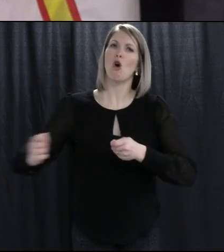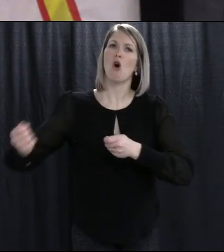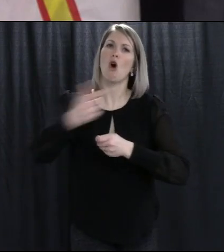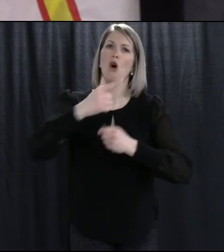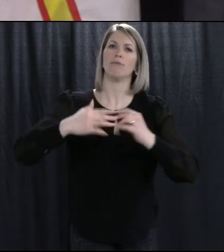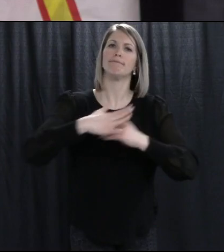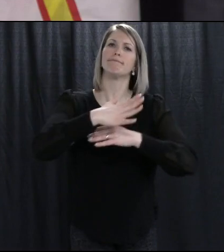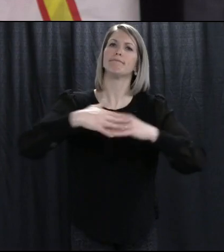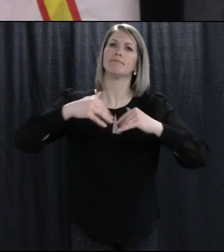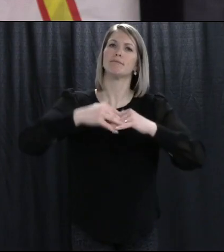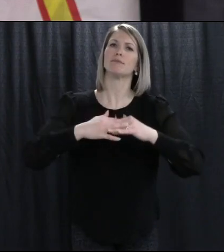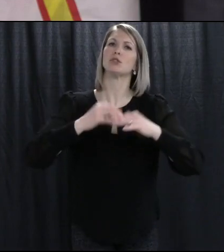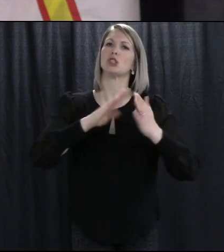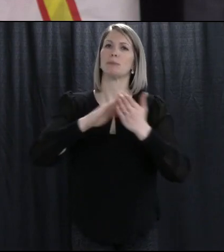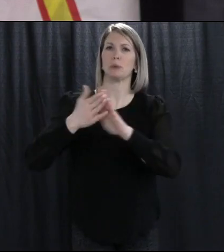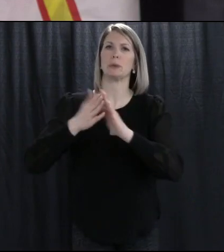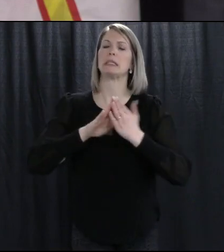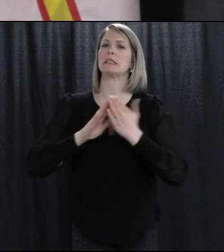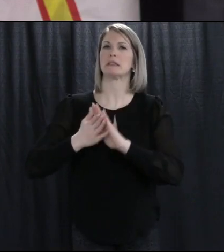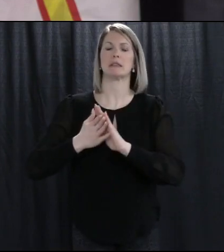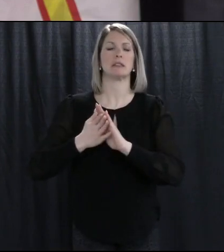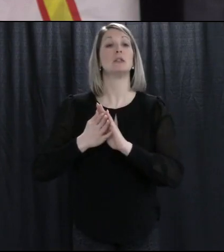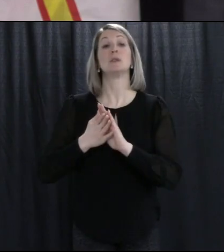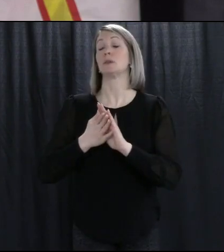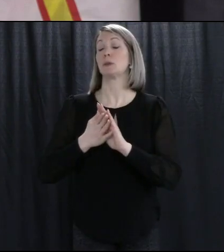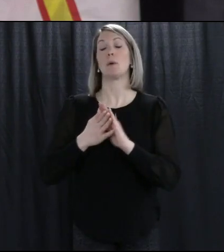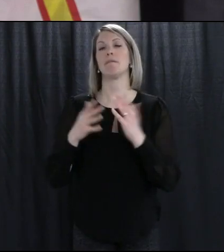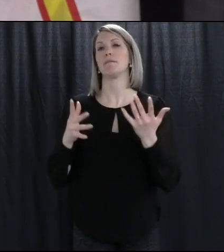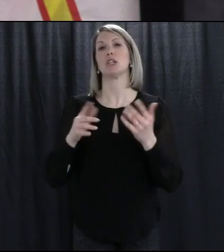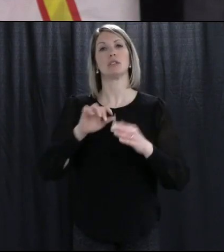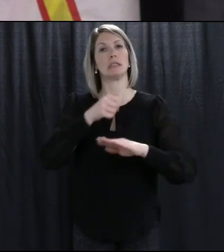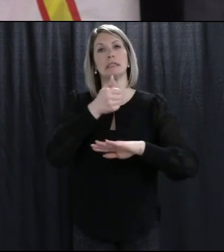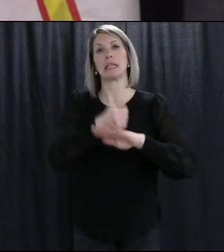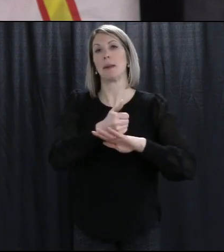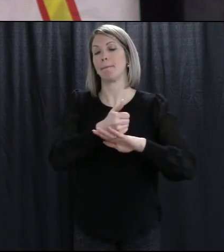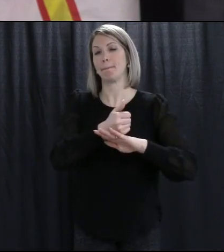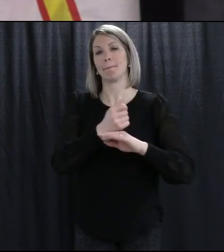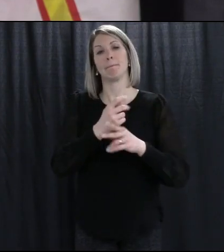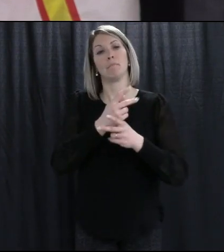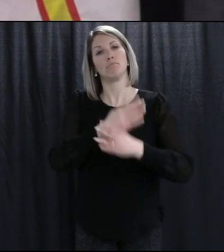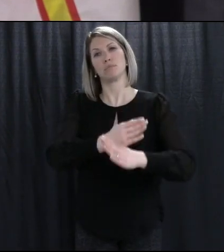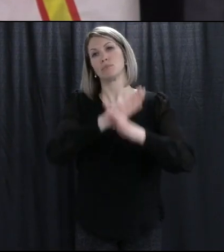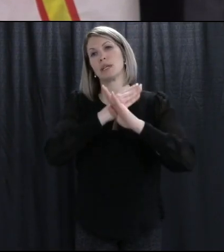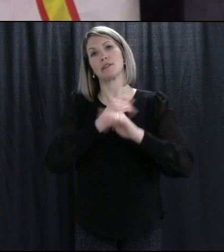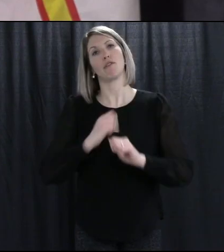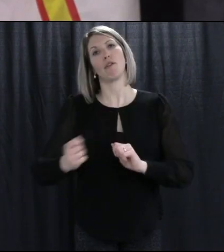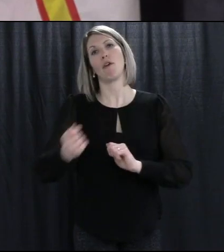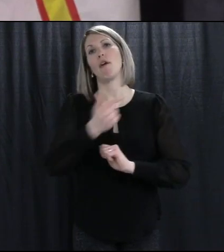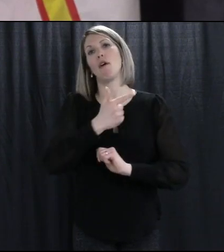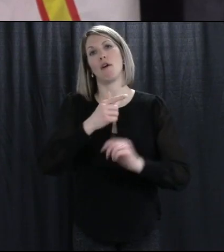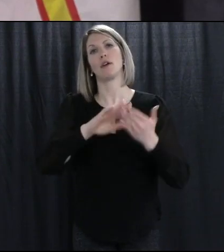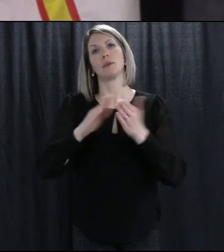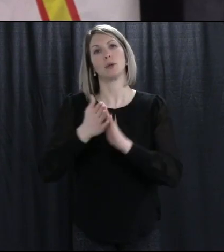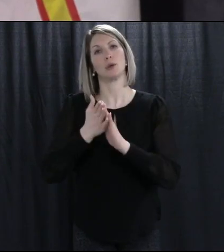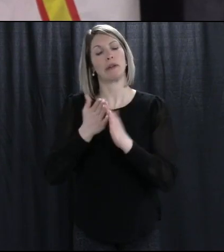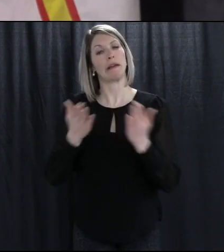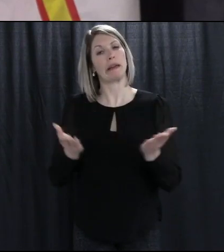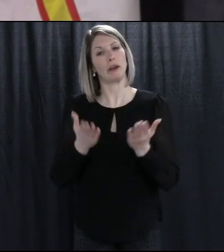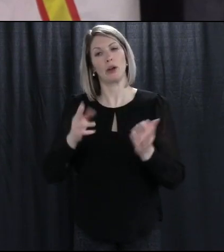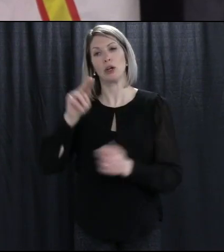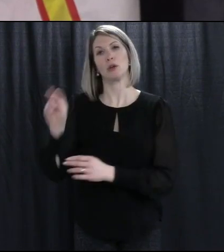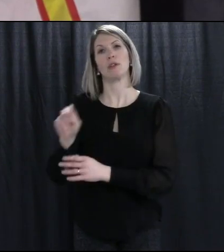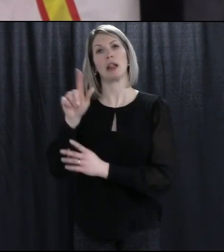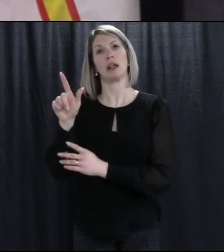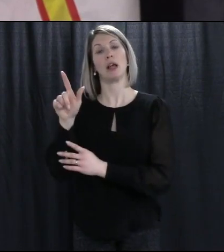And so, as I said, the measures that are in place are very similar to what we would see within Newfoundland and Labrador, but we